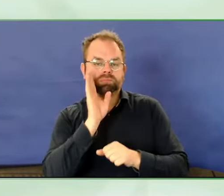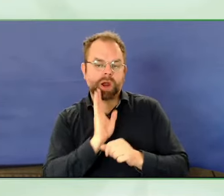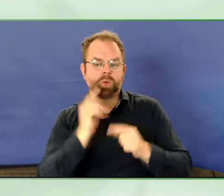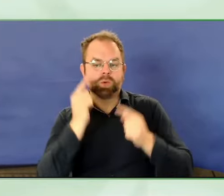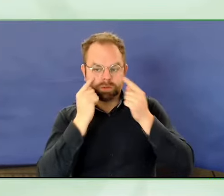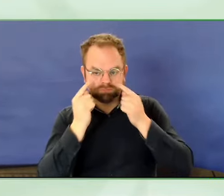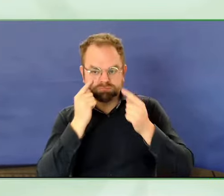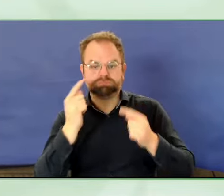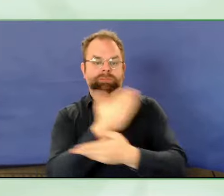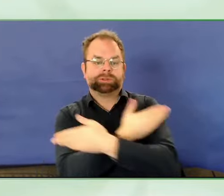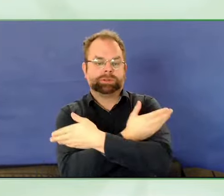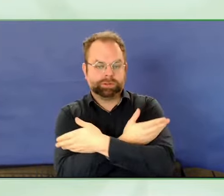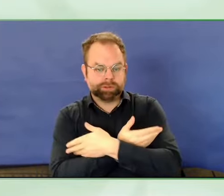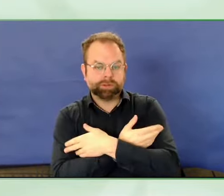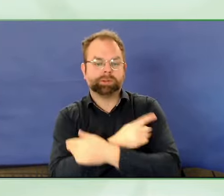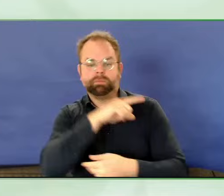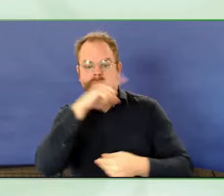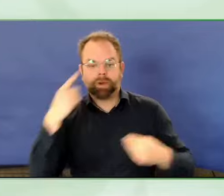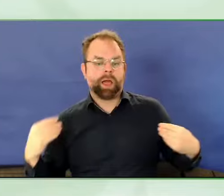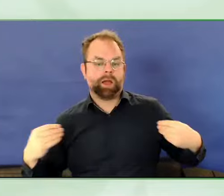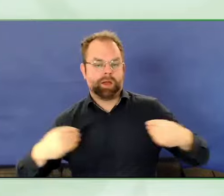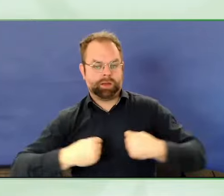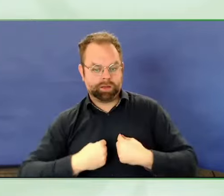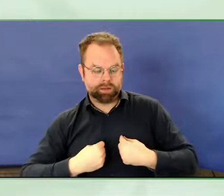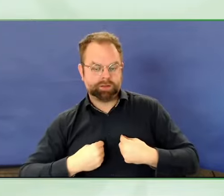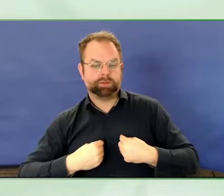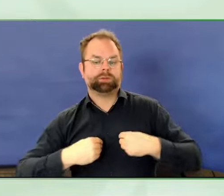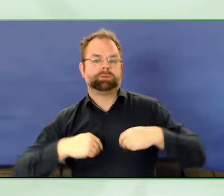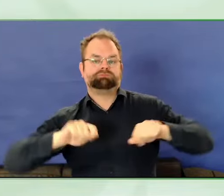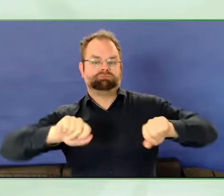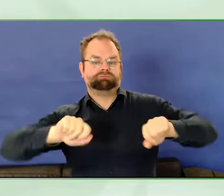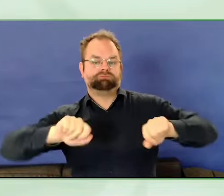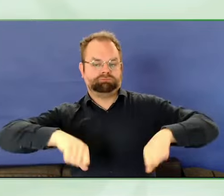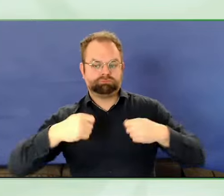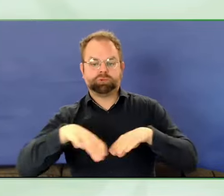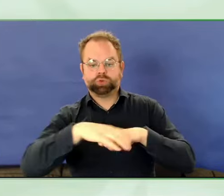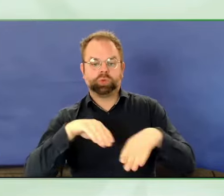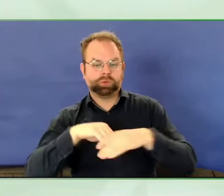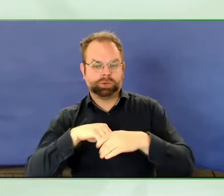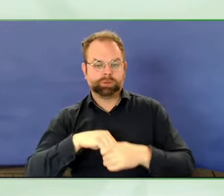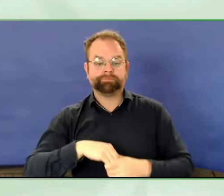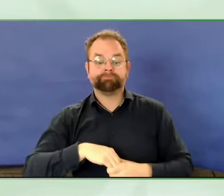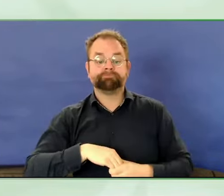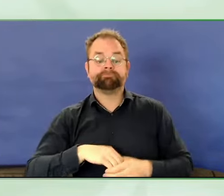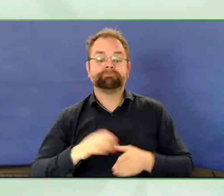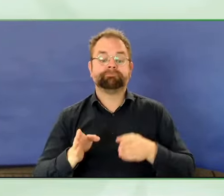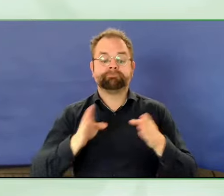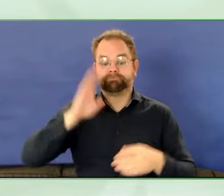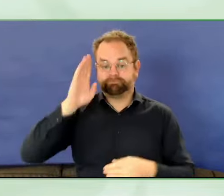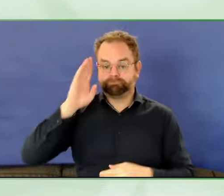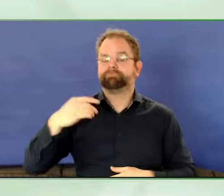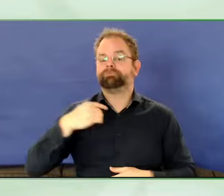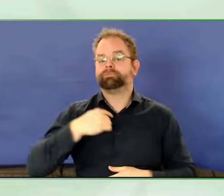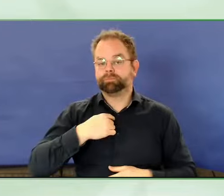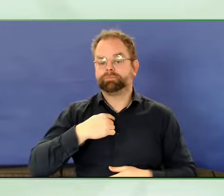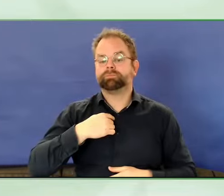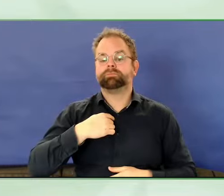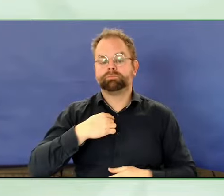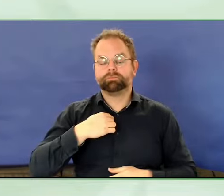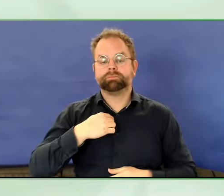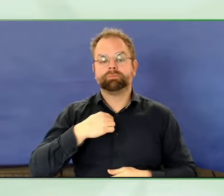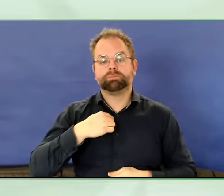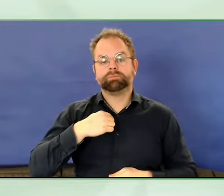brown eyes and brown, almost a black hair, short hair, like until my